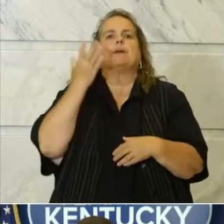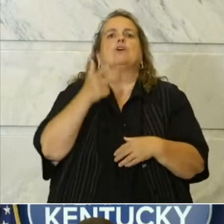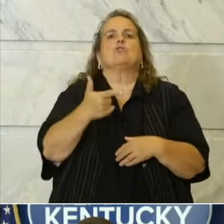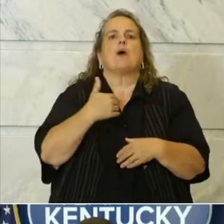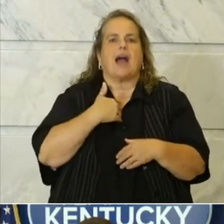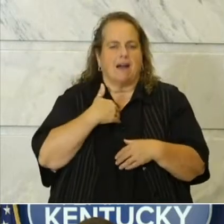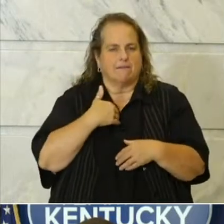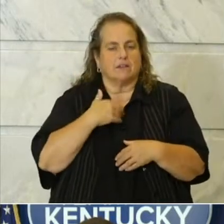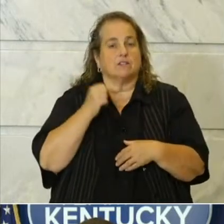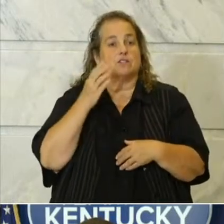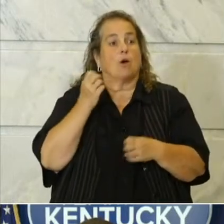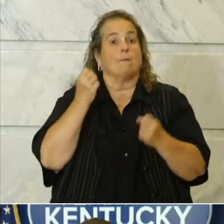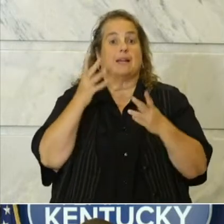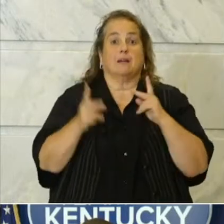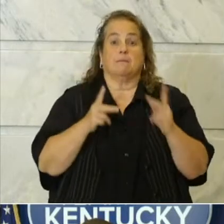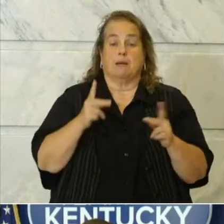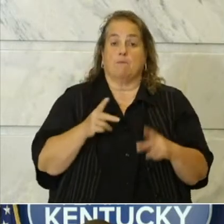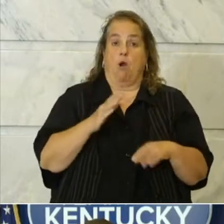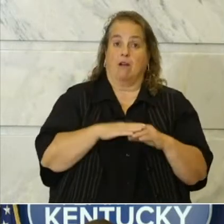on a 5-day average,